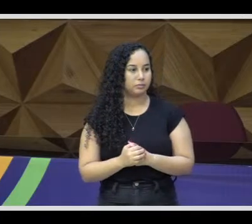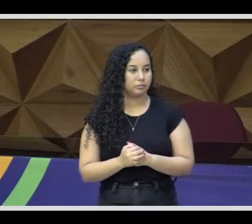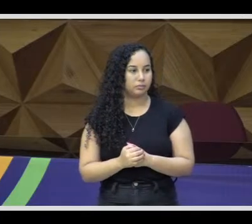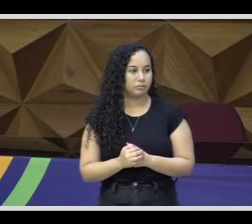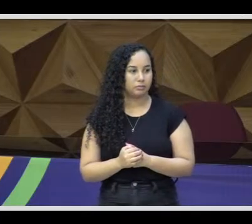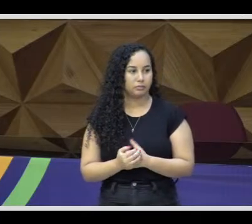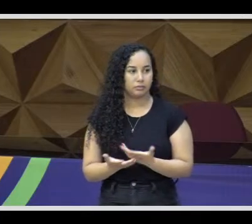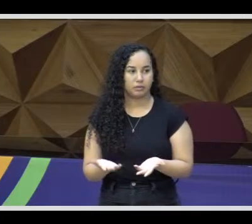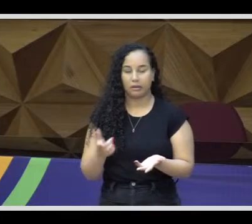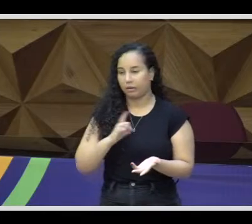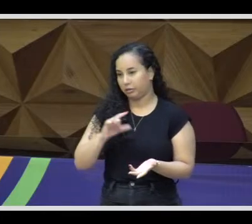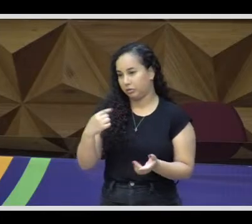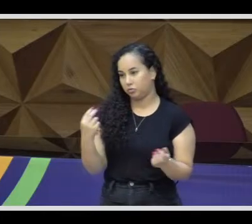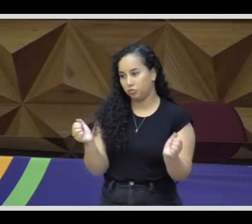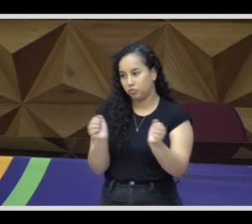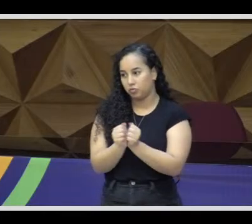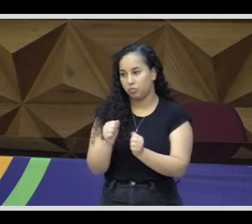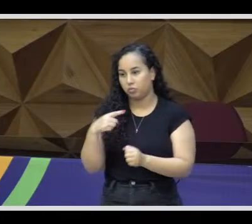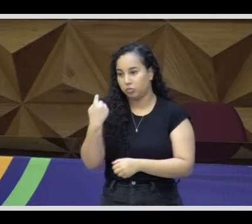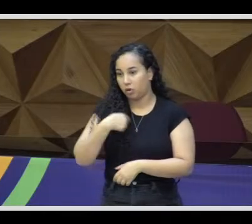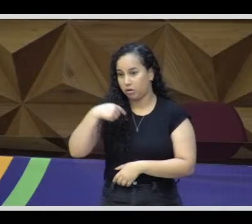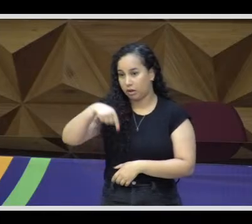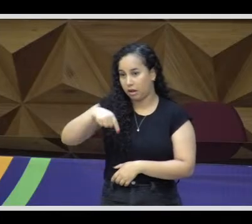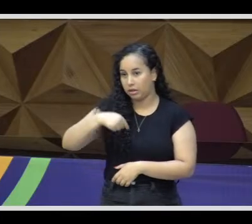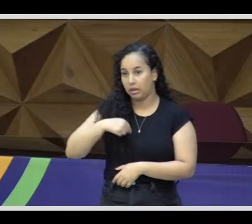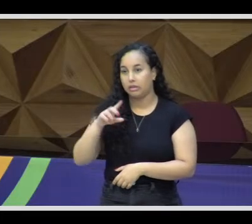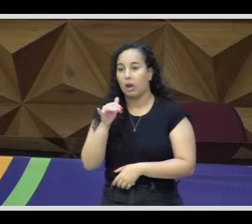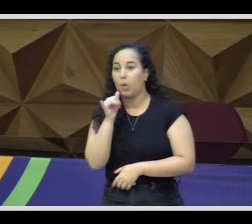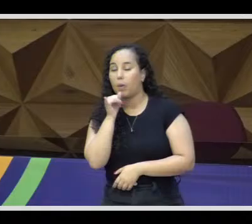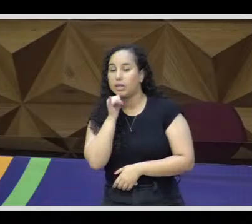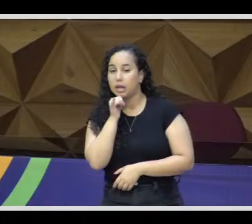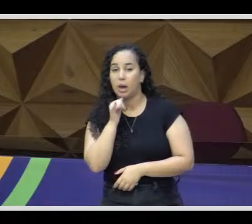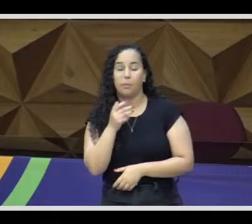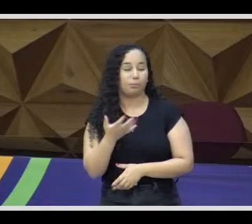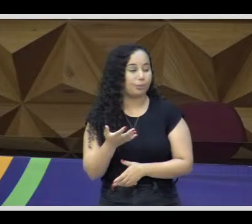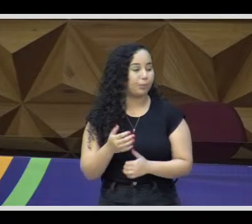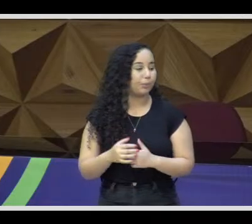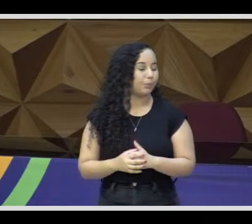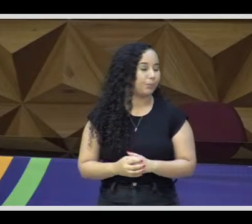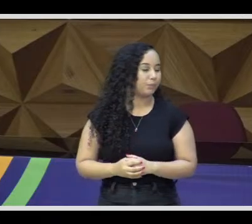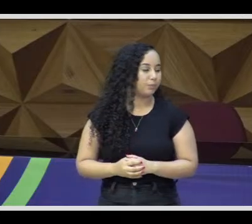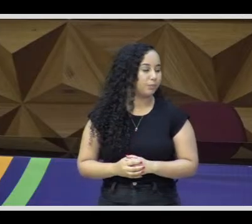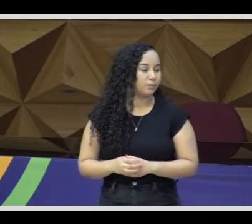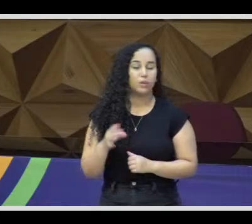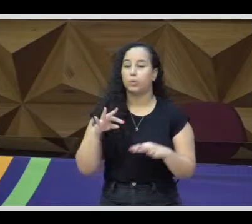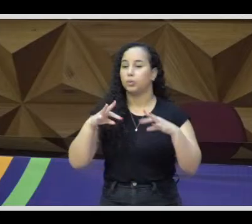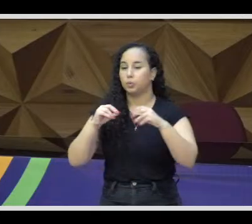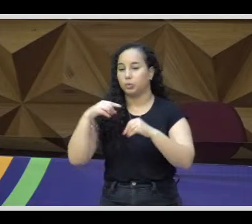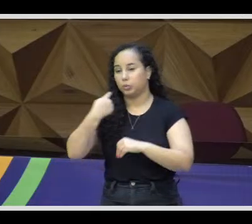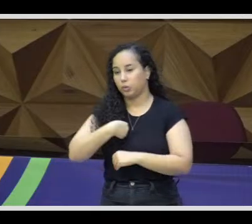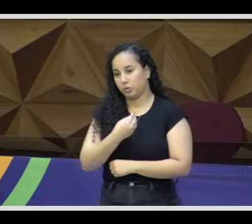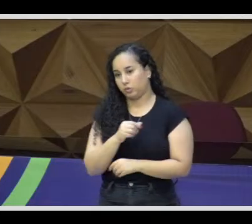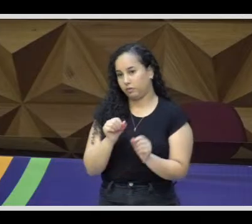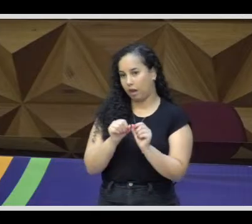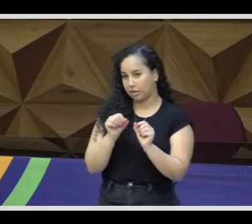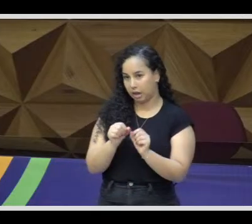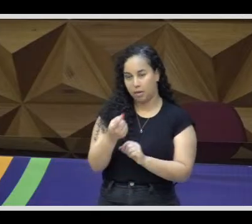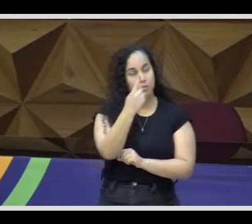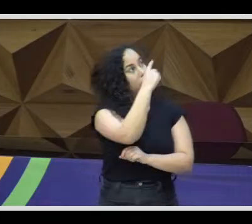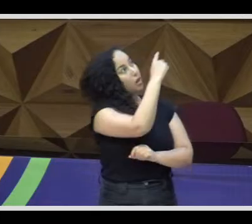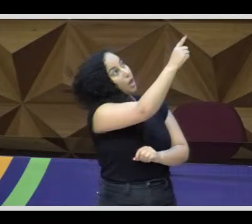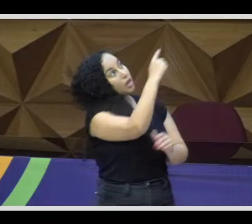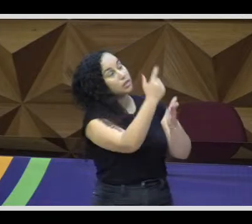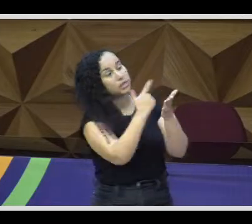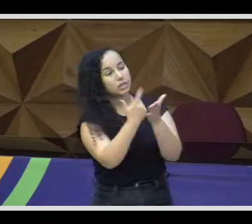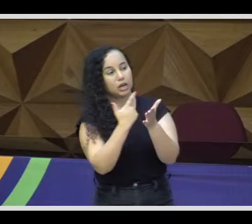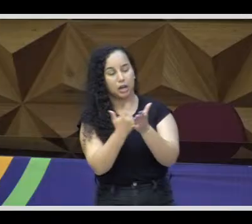that we're doing kind of together, right? Here are some of the examples of what we're doing. These books